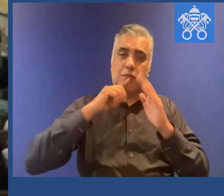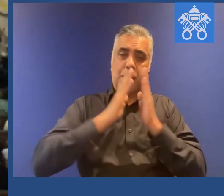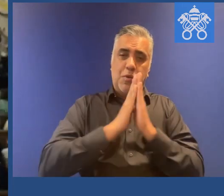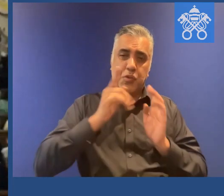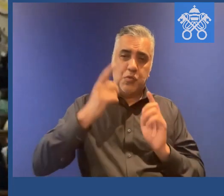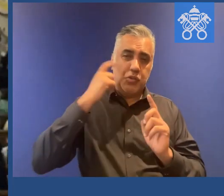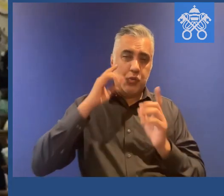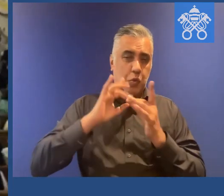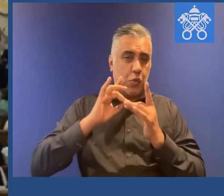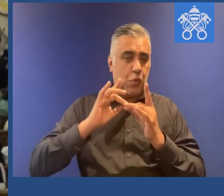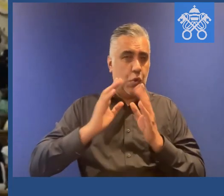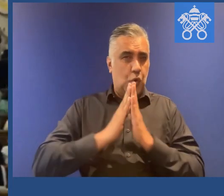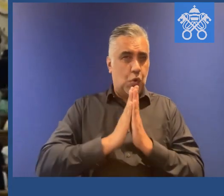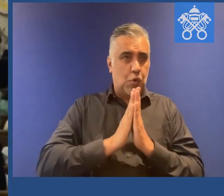heard.